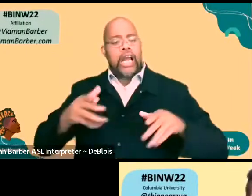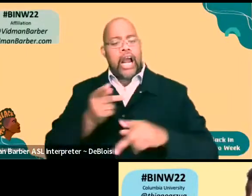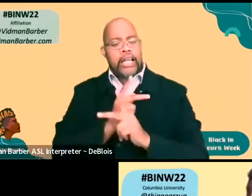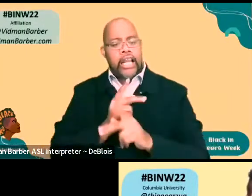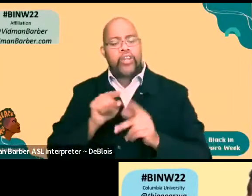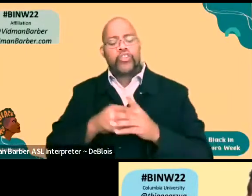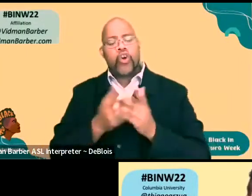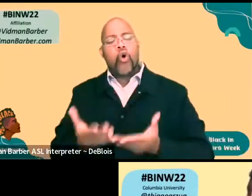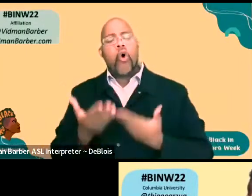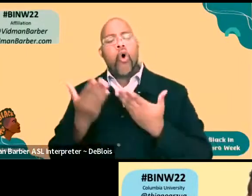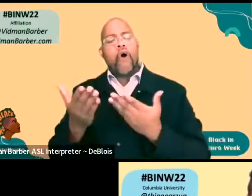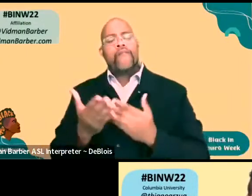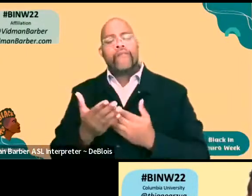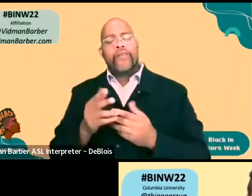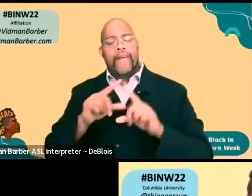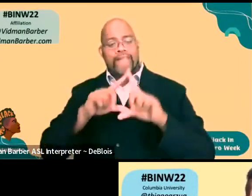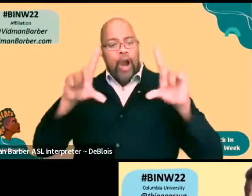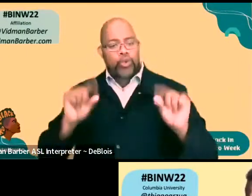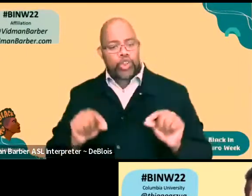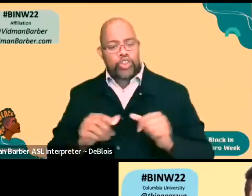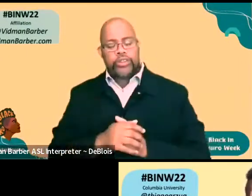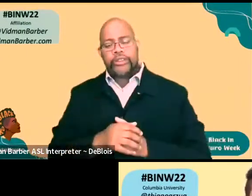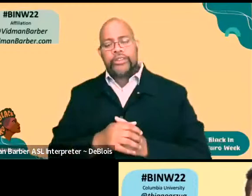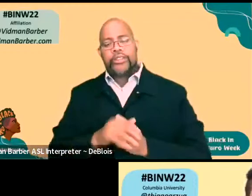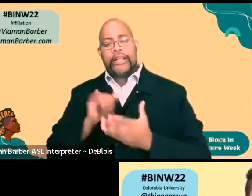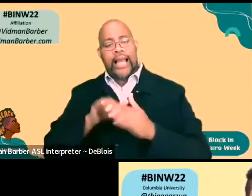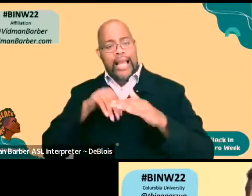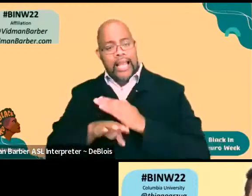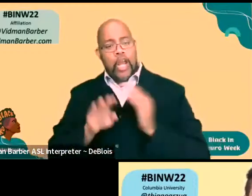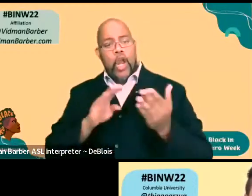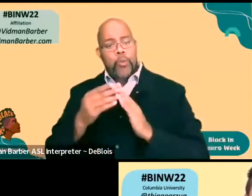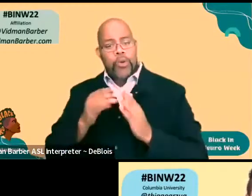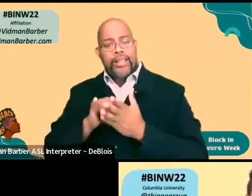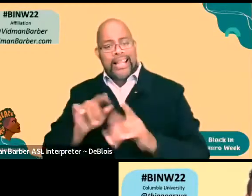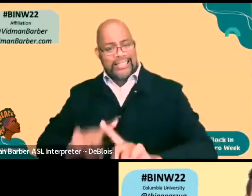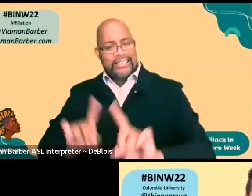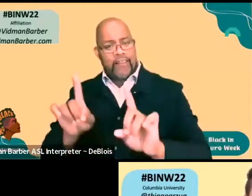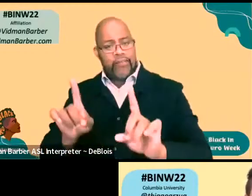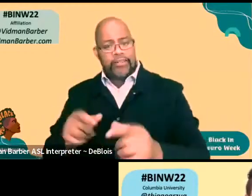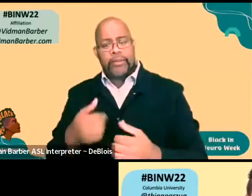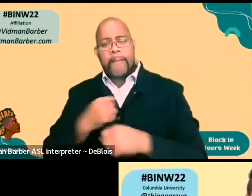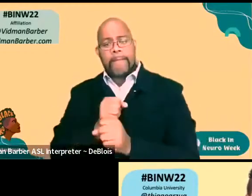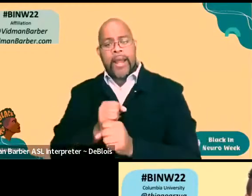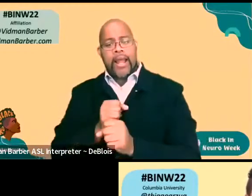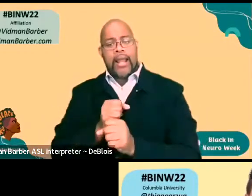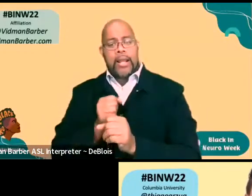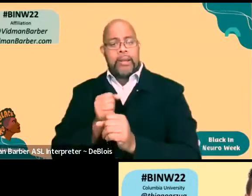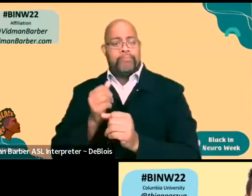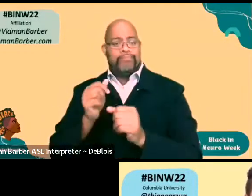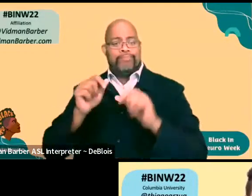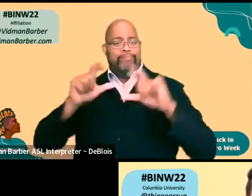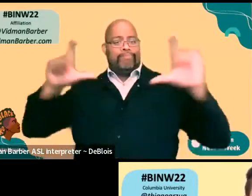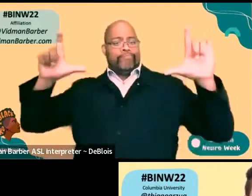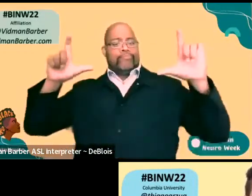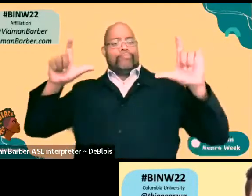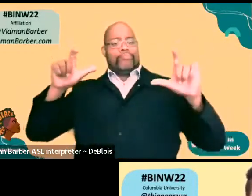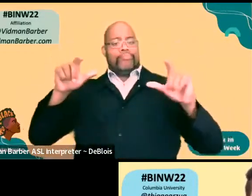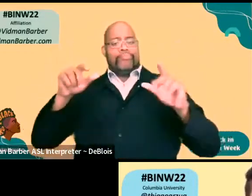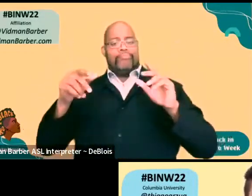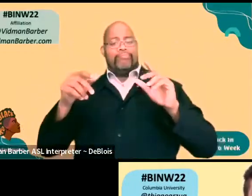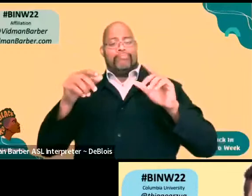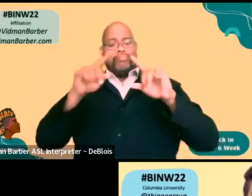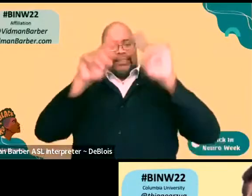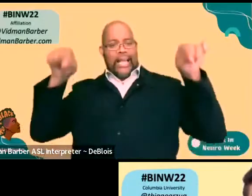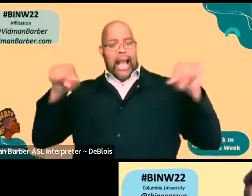start offering vouchers, right? Go into communities that are different, just make a bus sign or something like that to get people to come to your